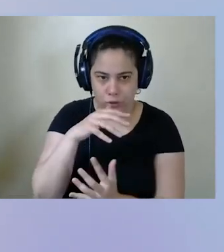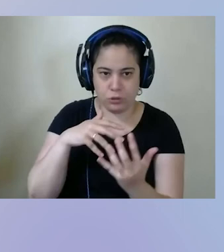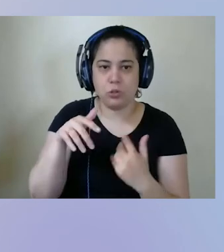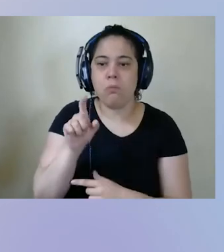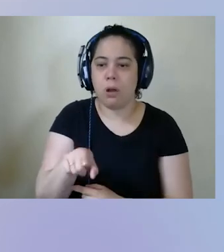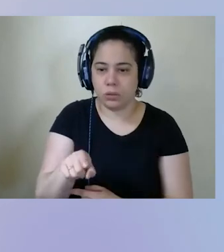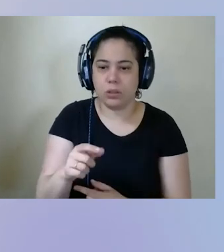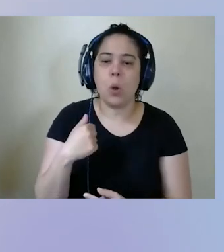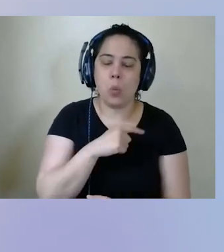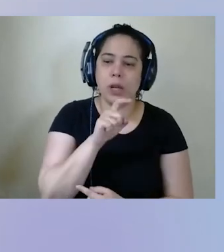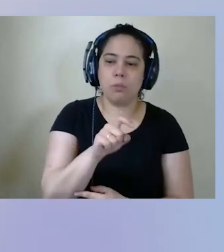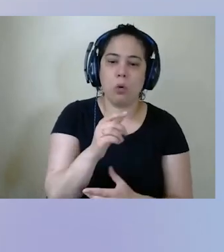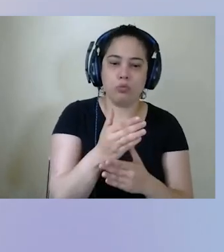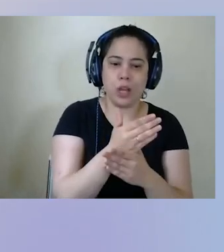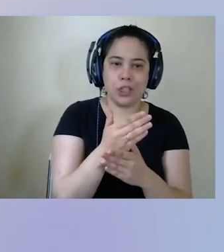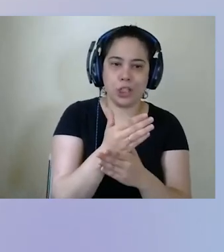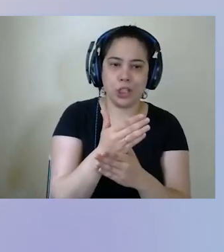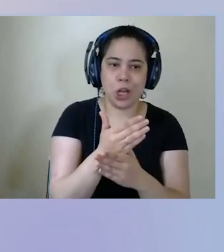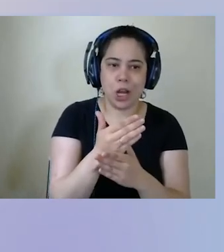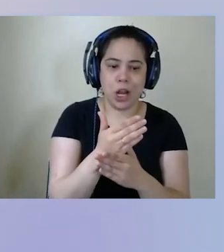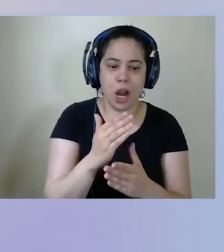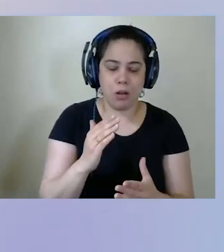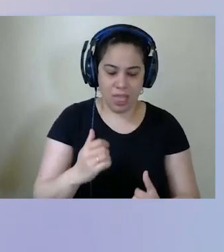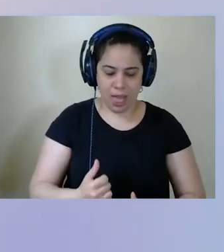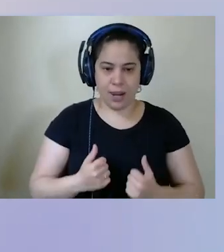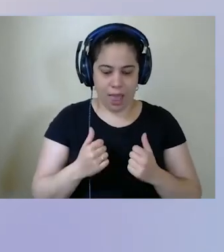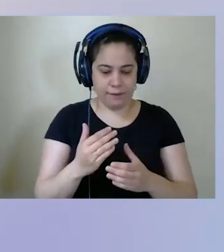meant to be sharing our lives